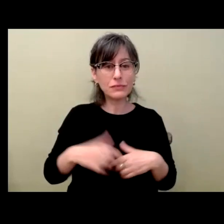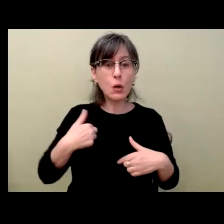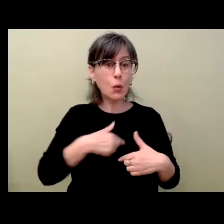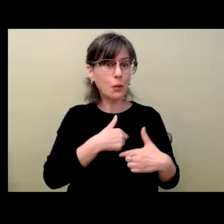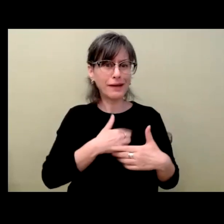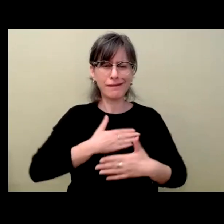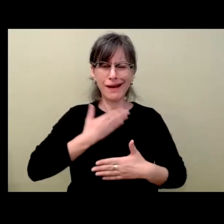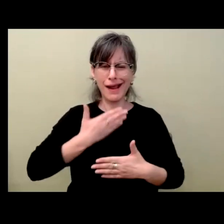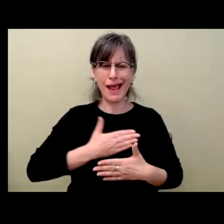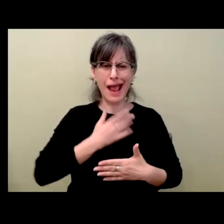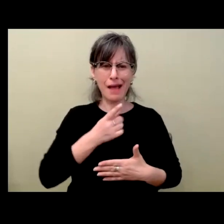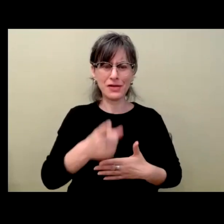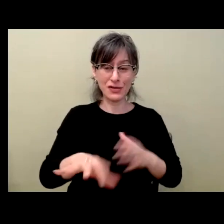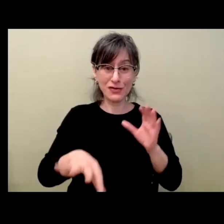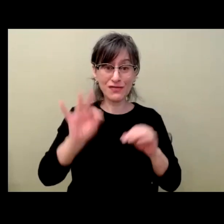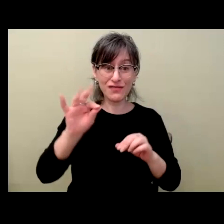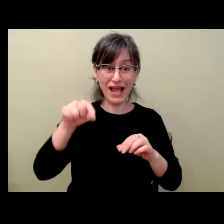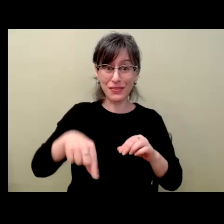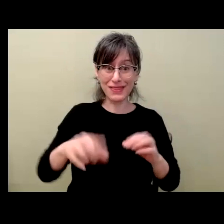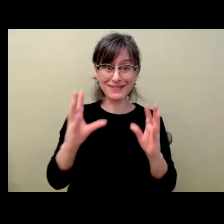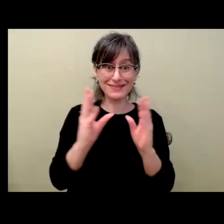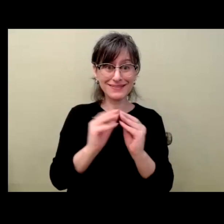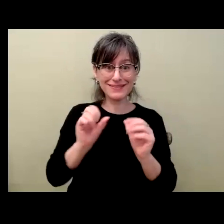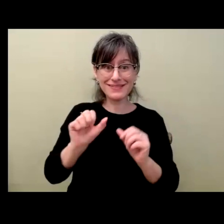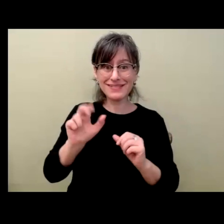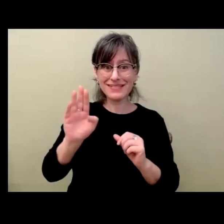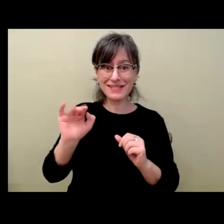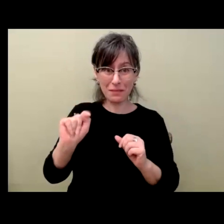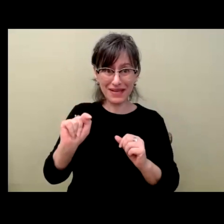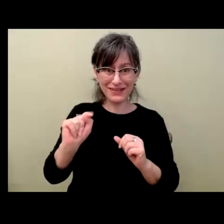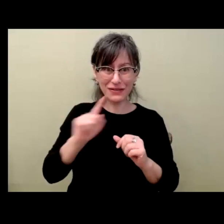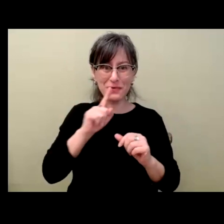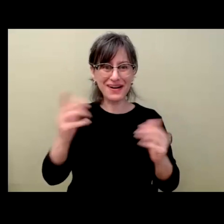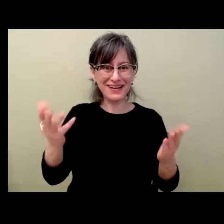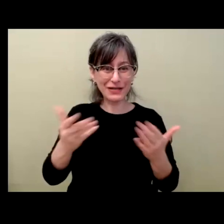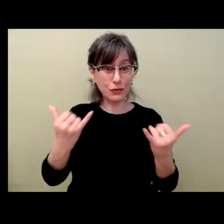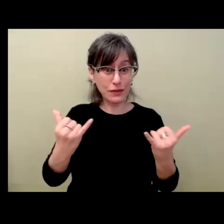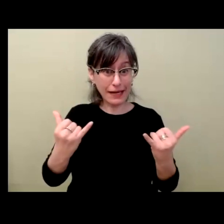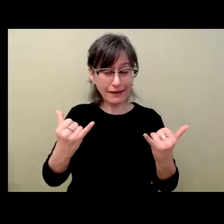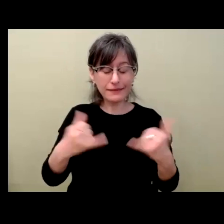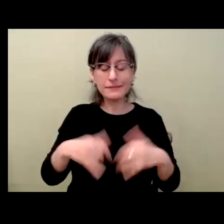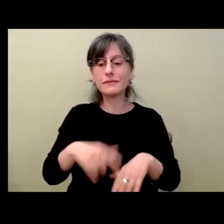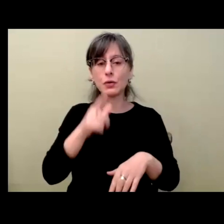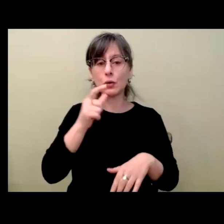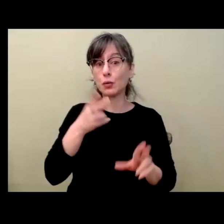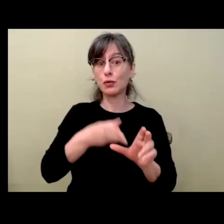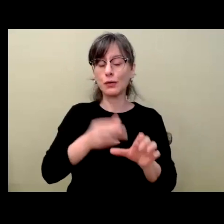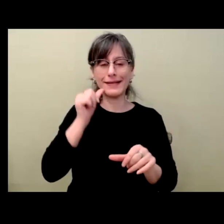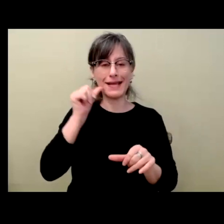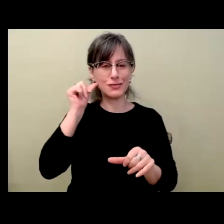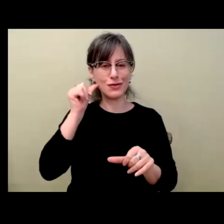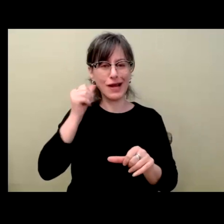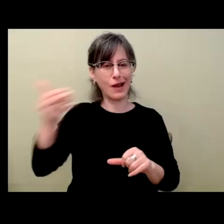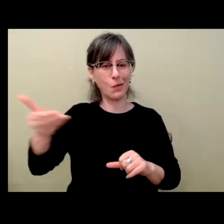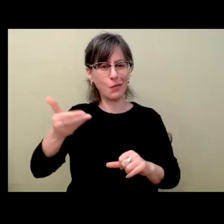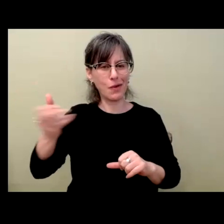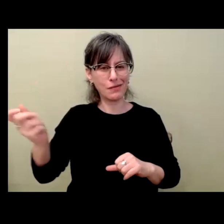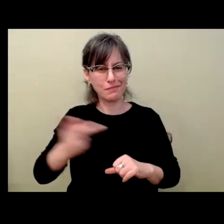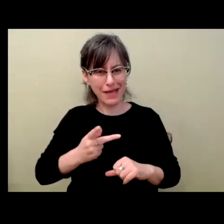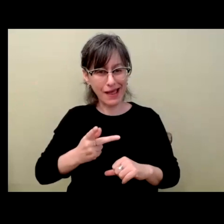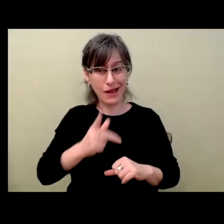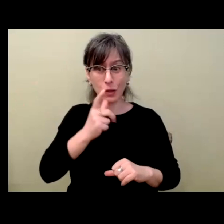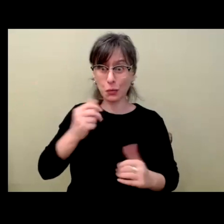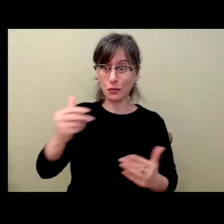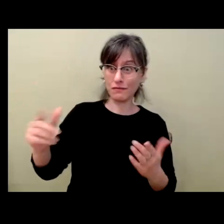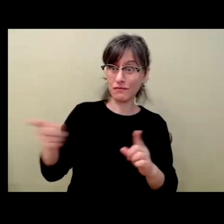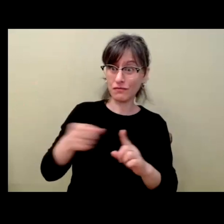pleased that you found the NDEAM Summit and that you'll be joining us today. So for those who joined us yesterday, welcome back. And for people who are